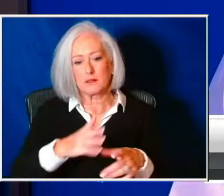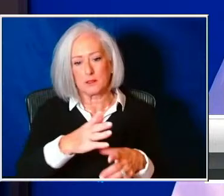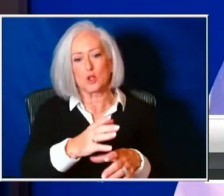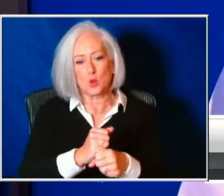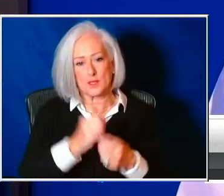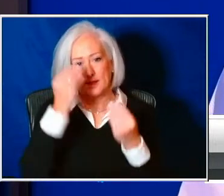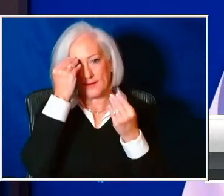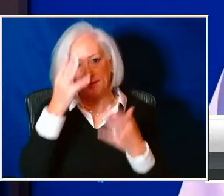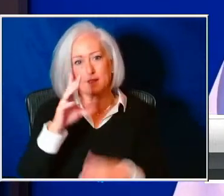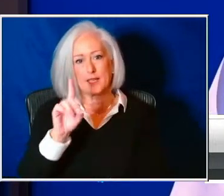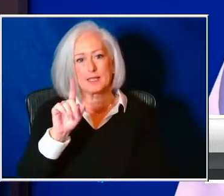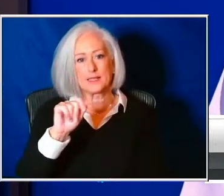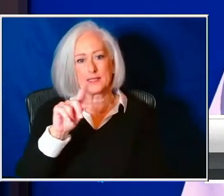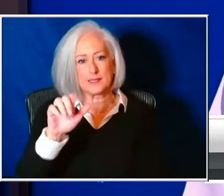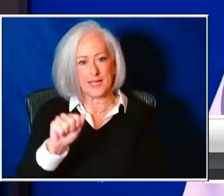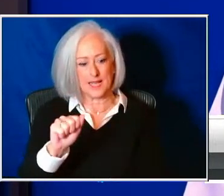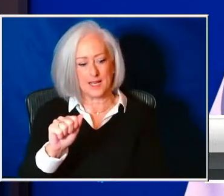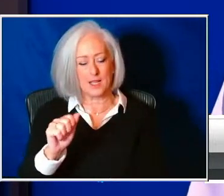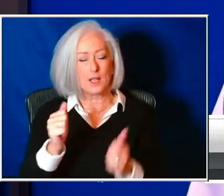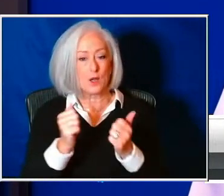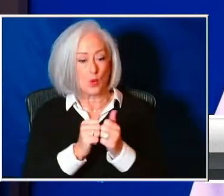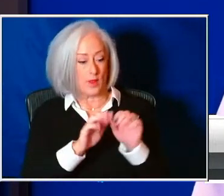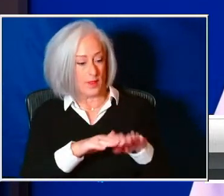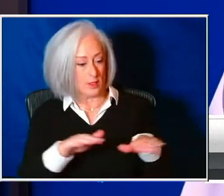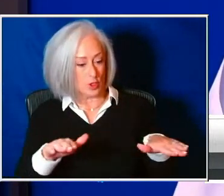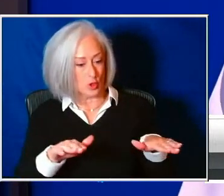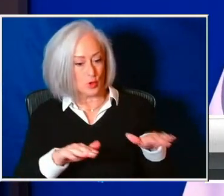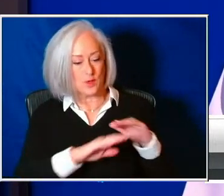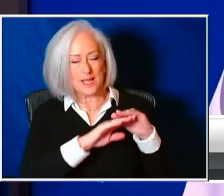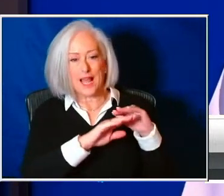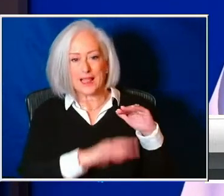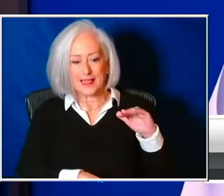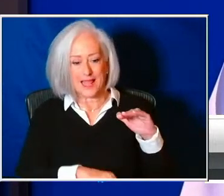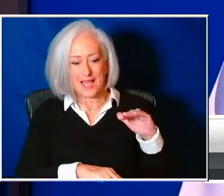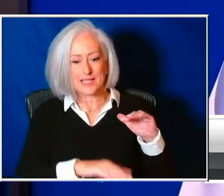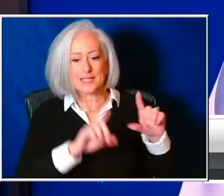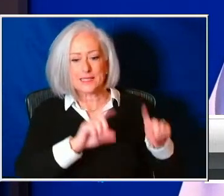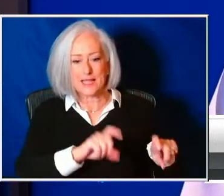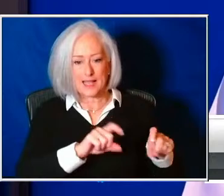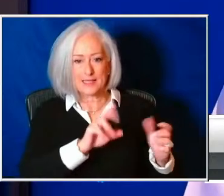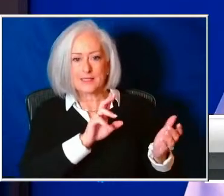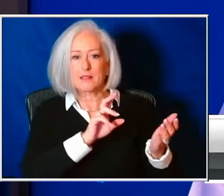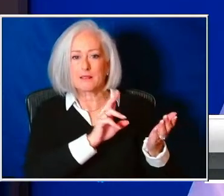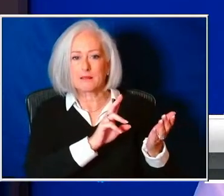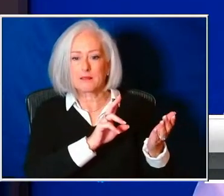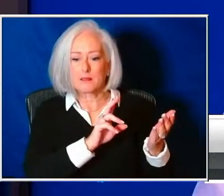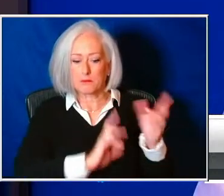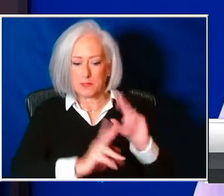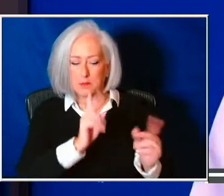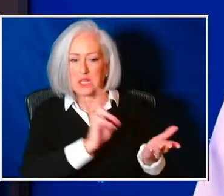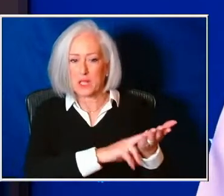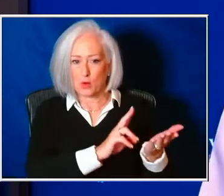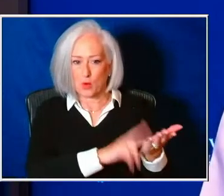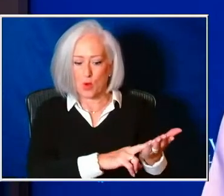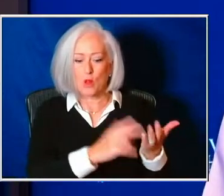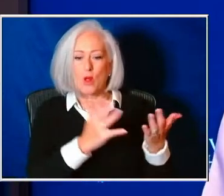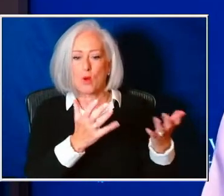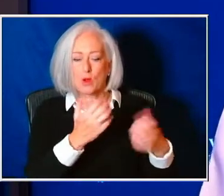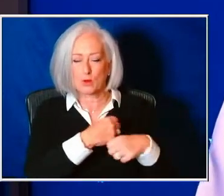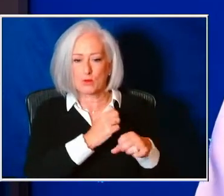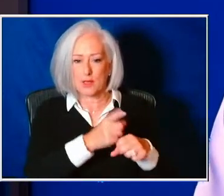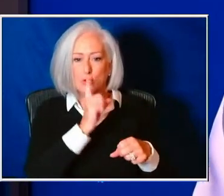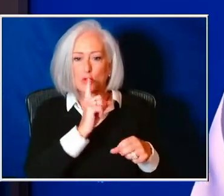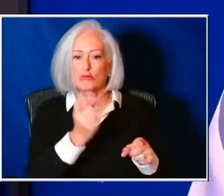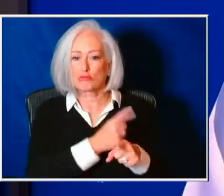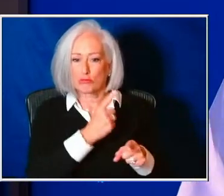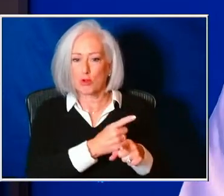less trial subjects and enrolling and things like that. They also want to make sure they have the correct data analysis, and this is the thing that we